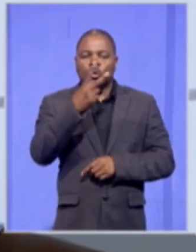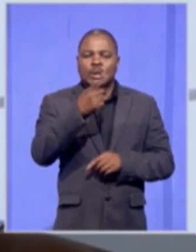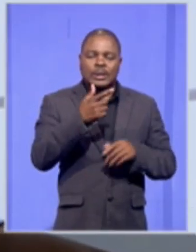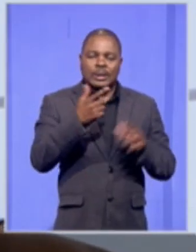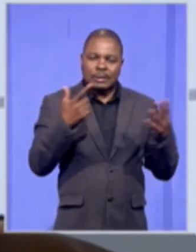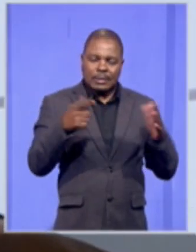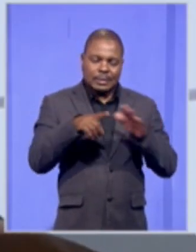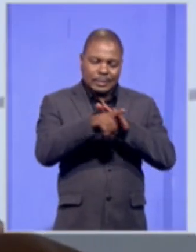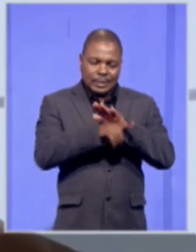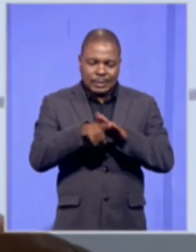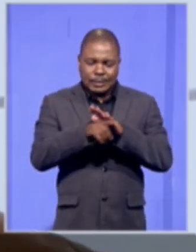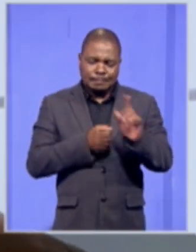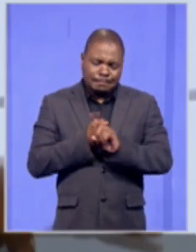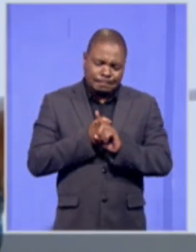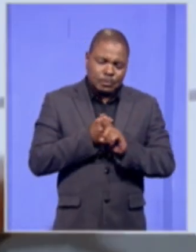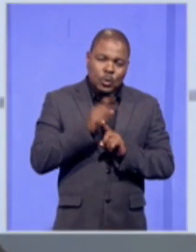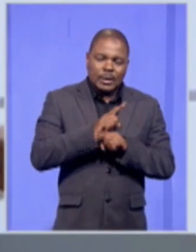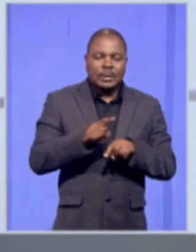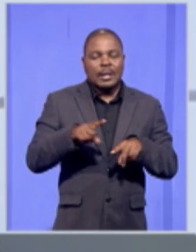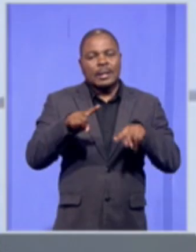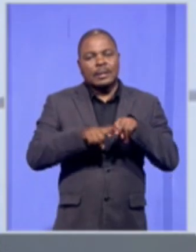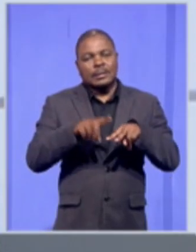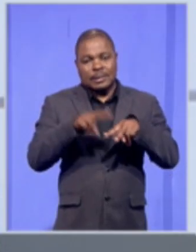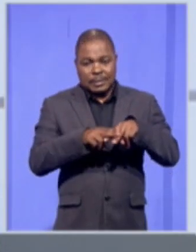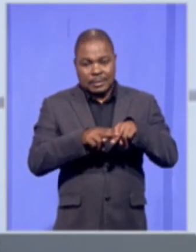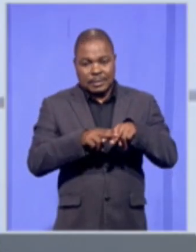HIV and AIDS.